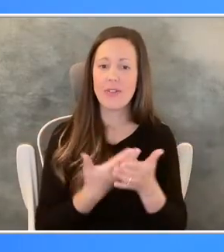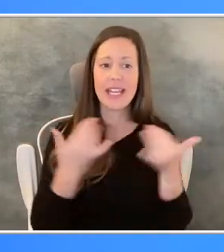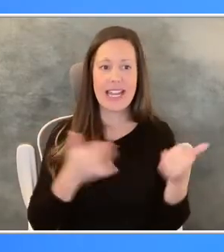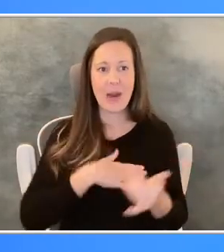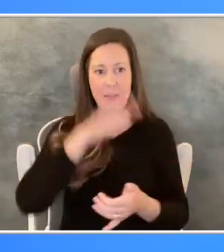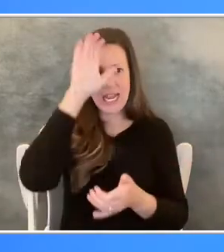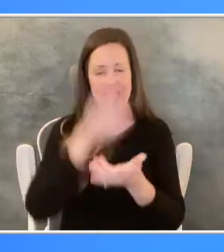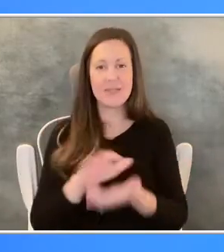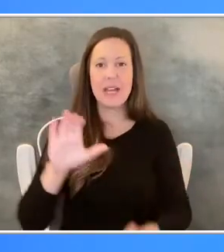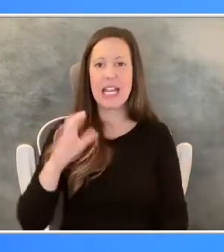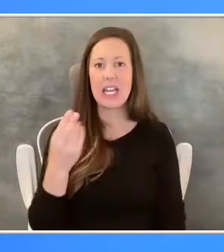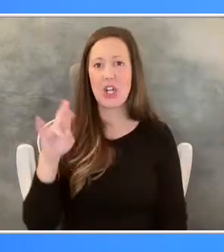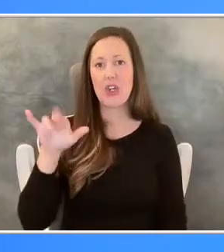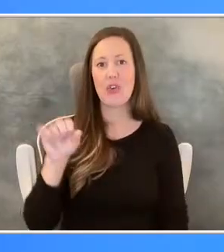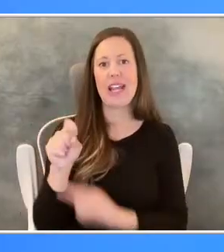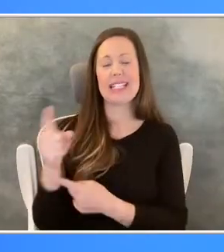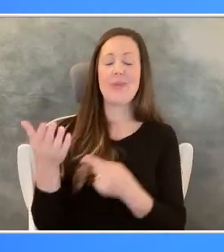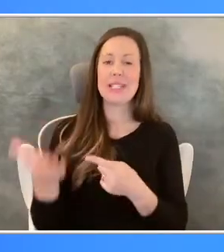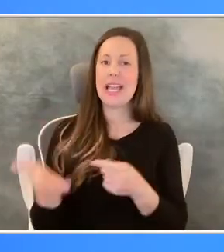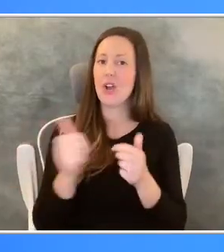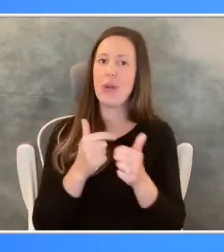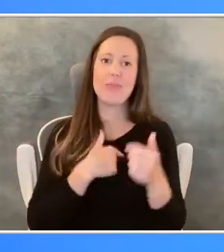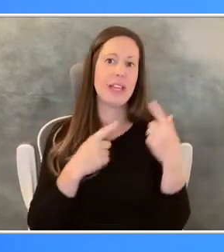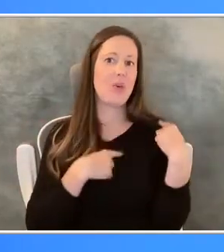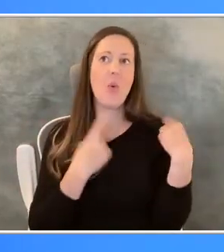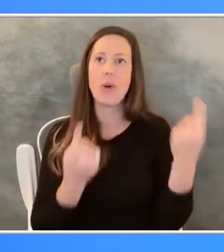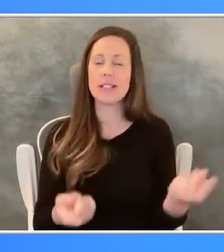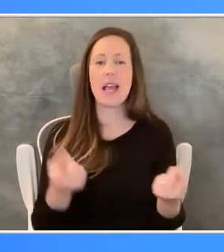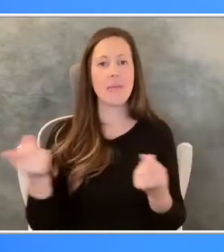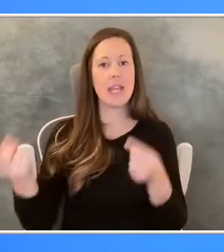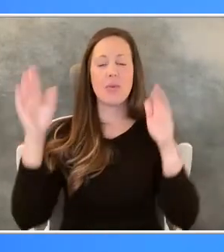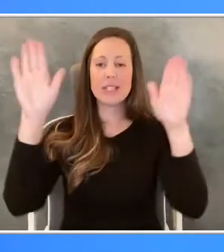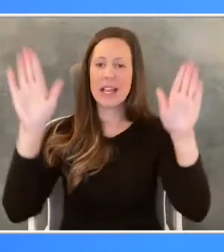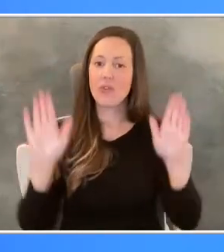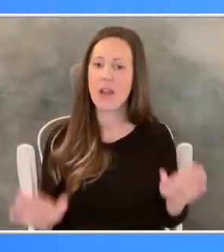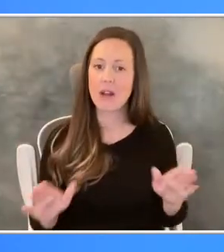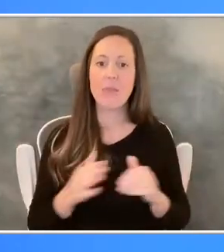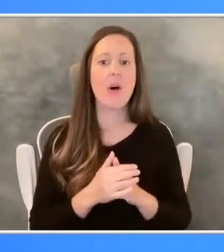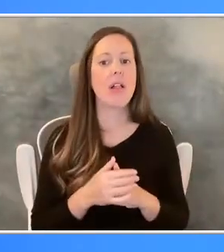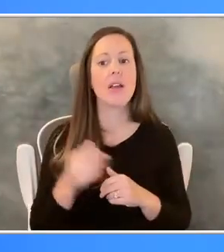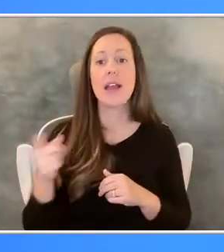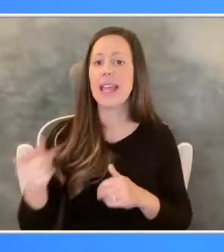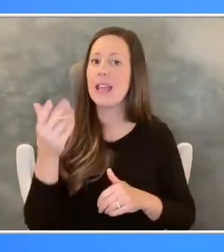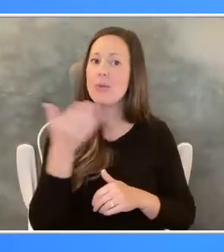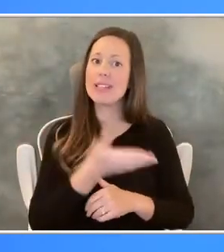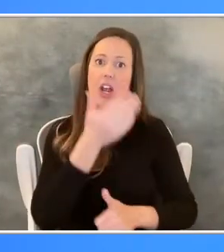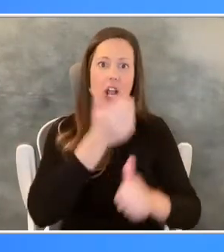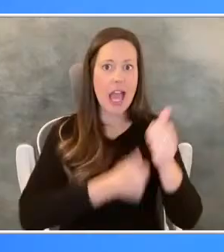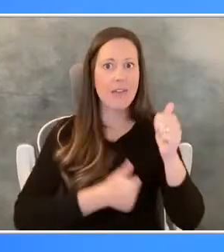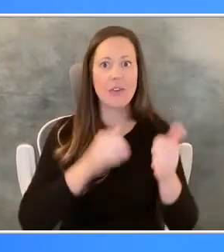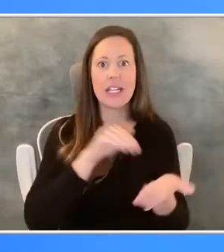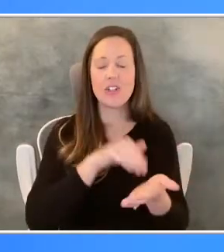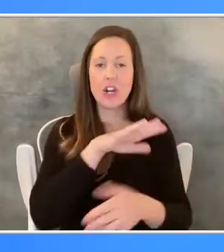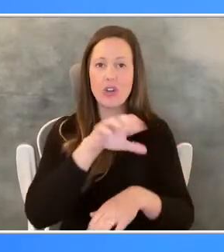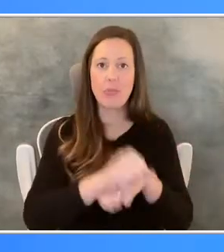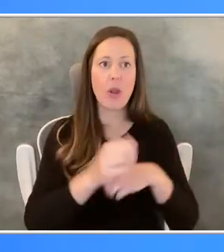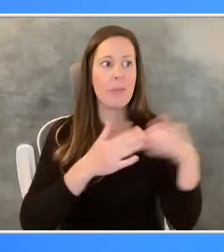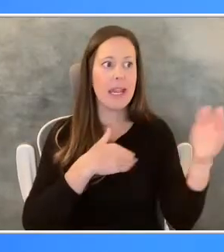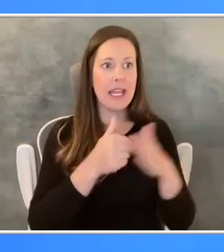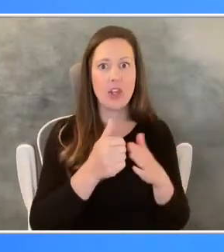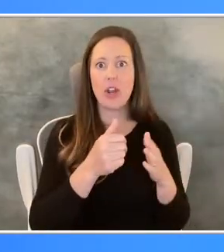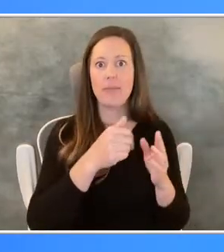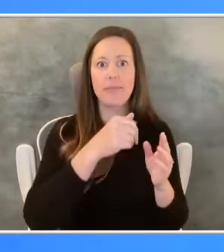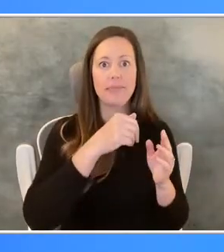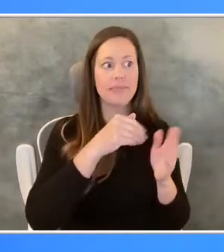my side the whole time. He was incredible. He attended every doctor meeting, whether in person or by phone. There were times